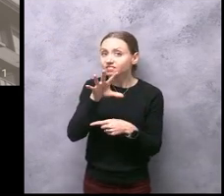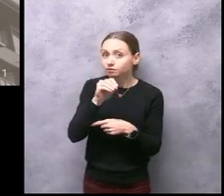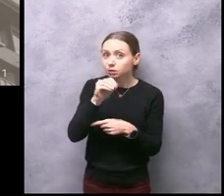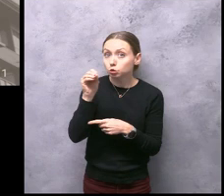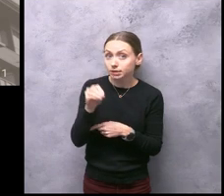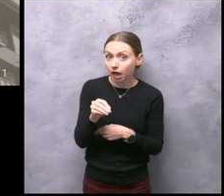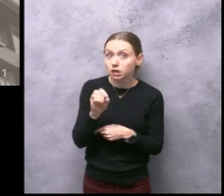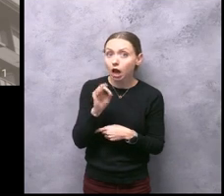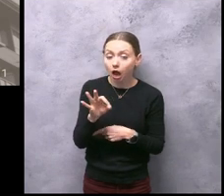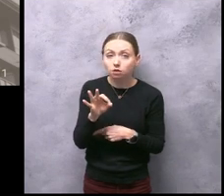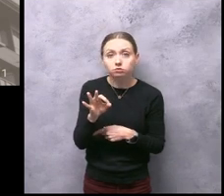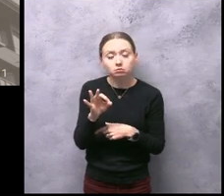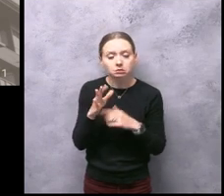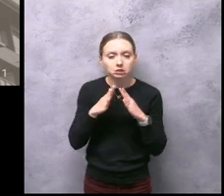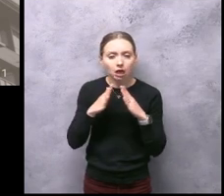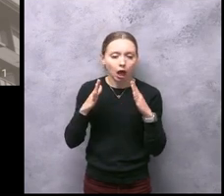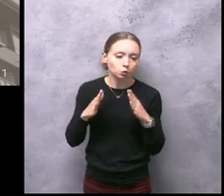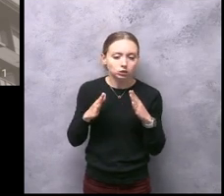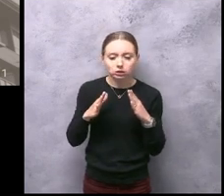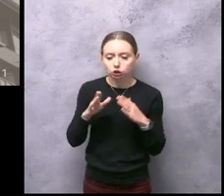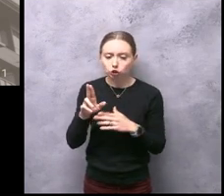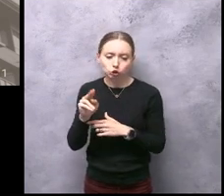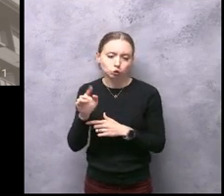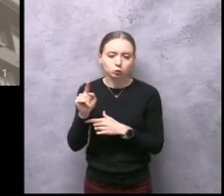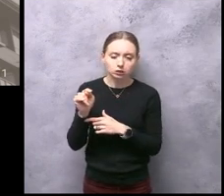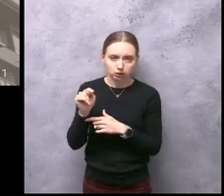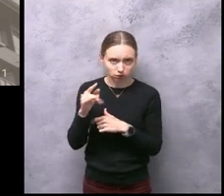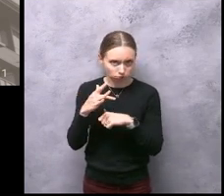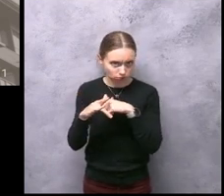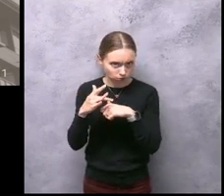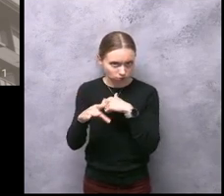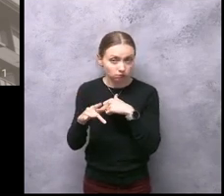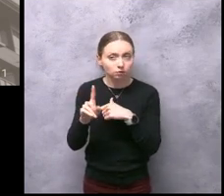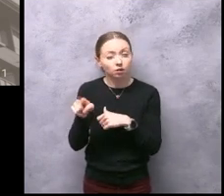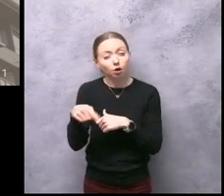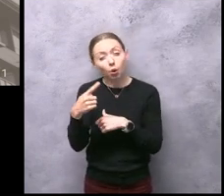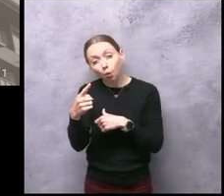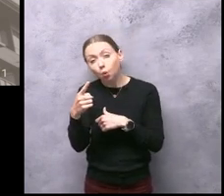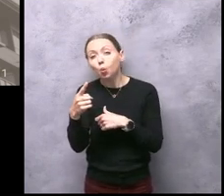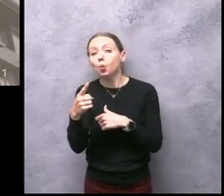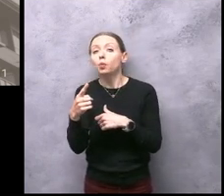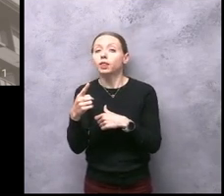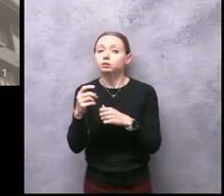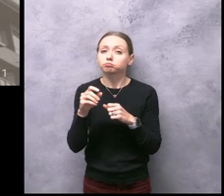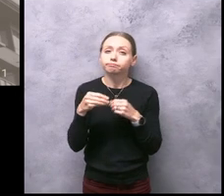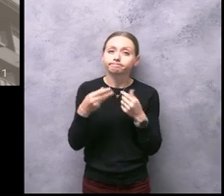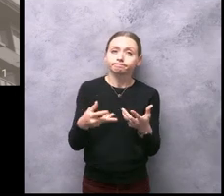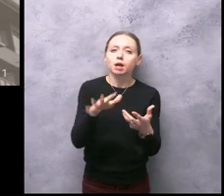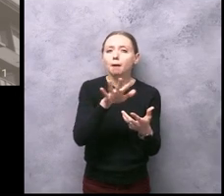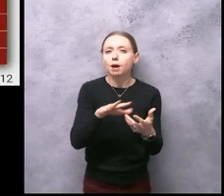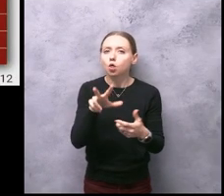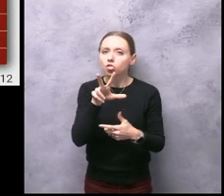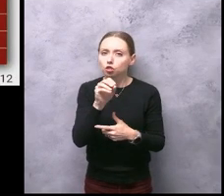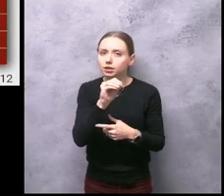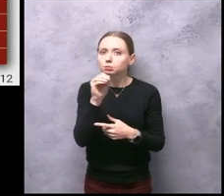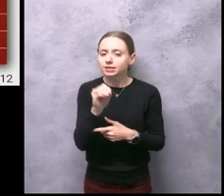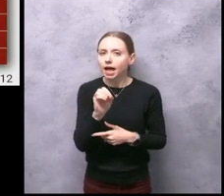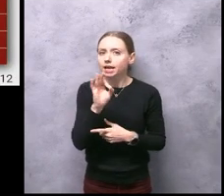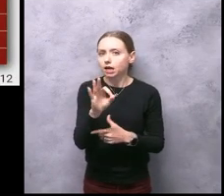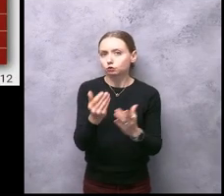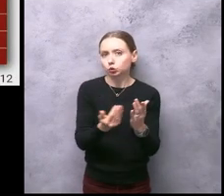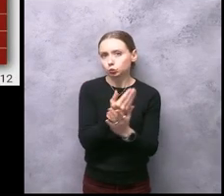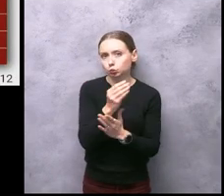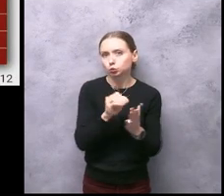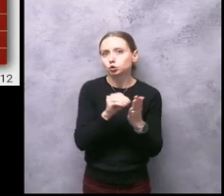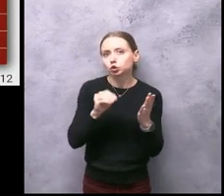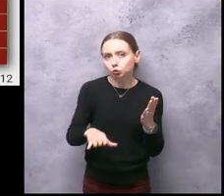housing unit stock, it only contributes about 30% of the new students projected. Now, where